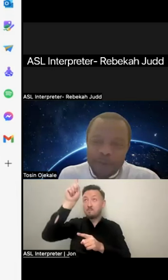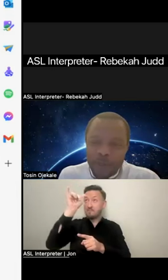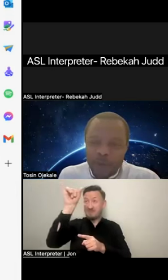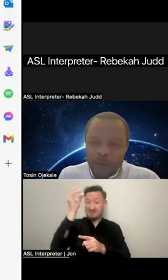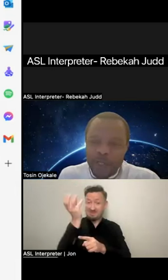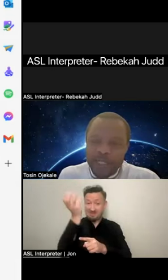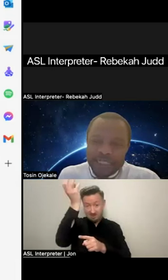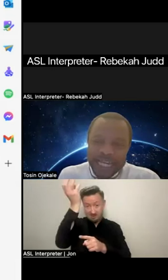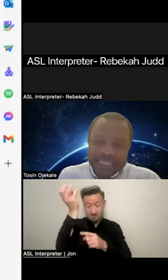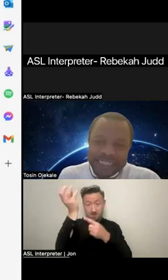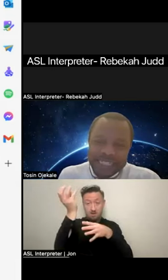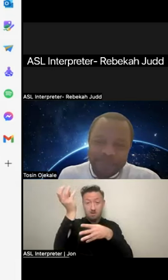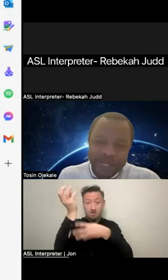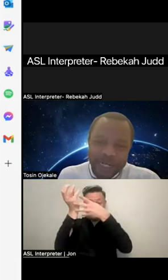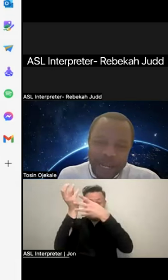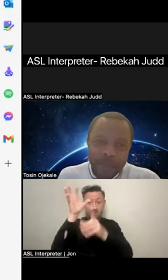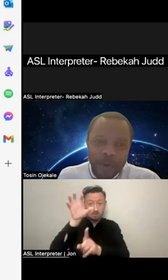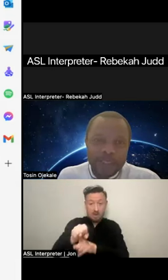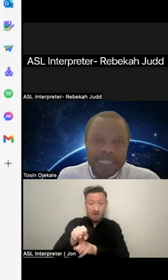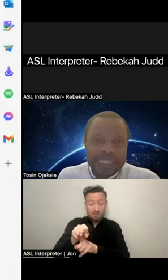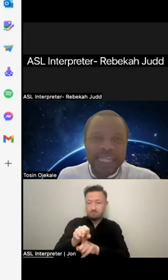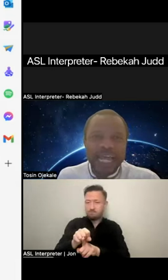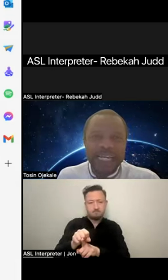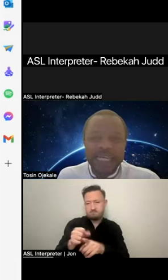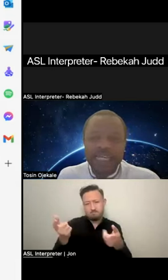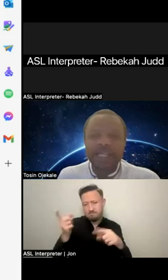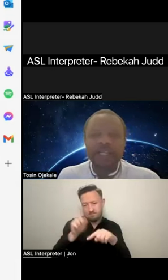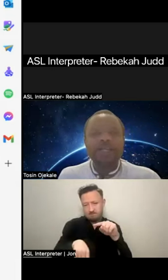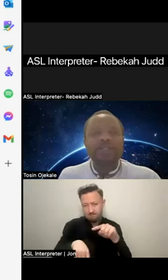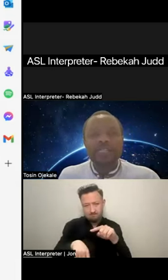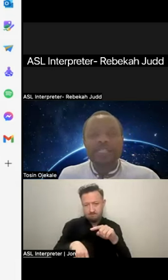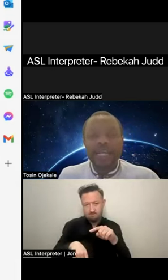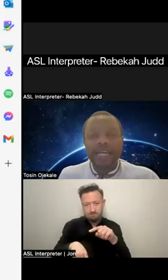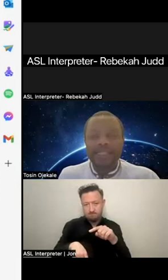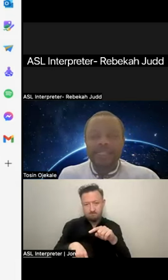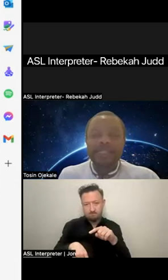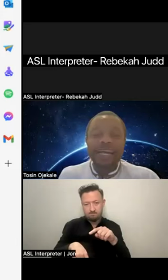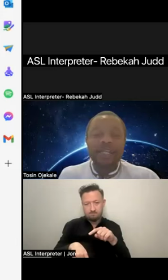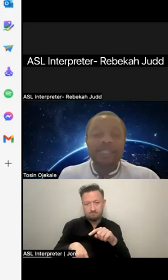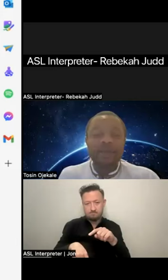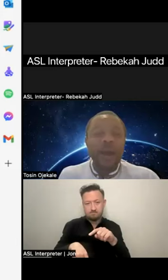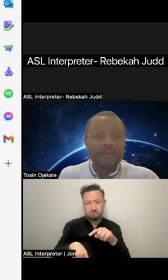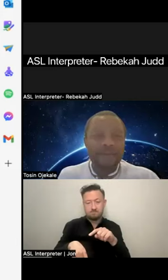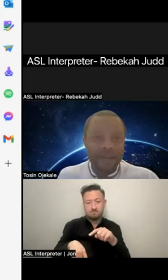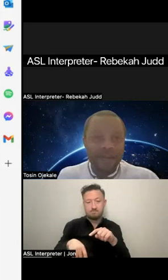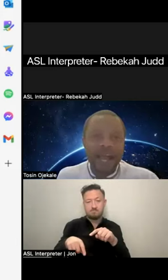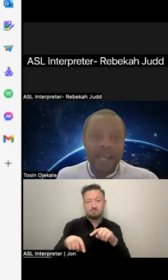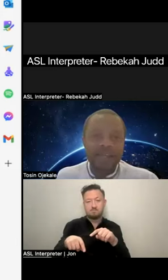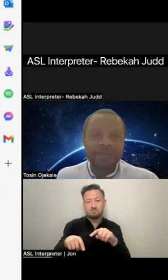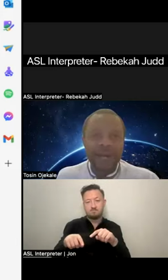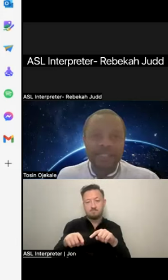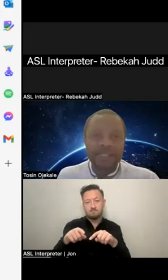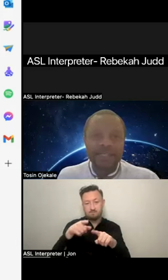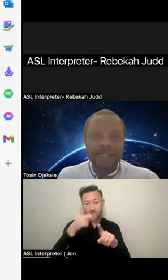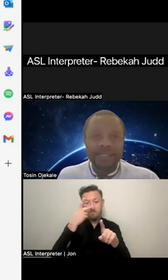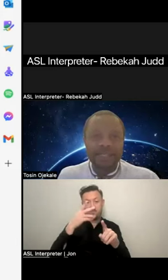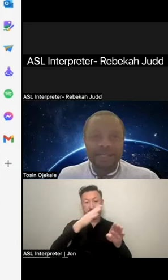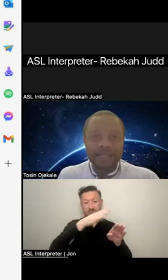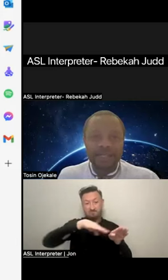of smoke that this sprinkler bulb is likely to detect. It's that it's quite very high,